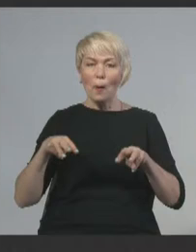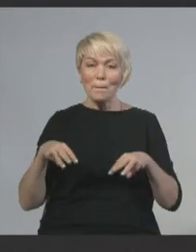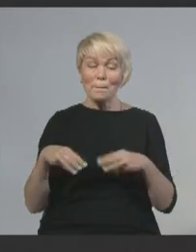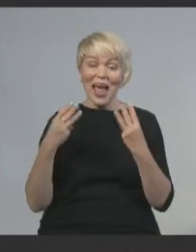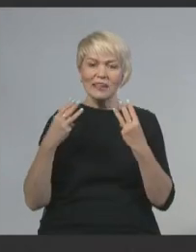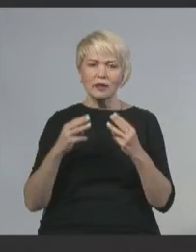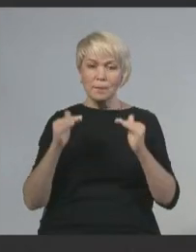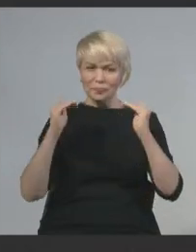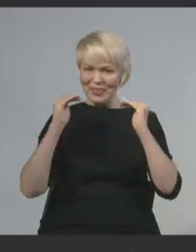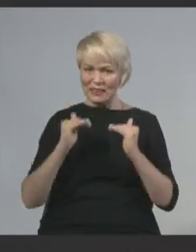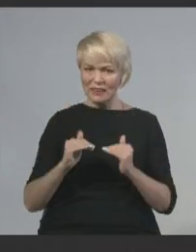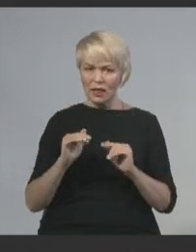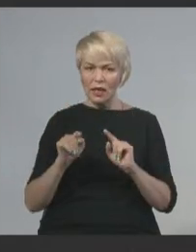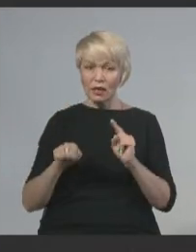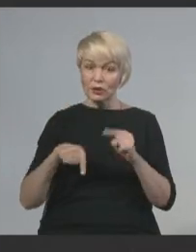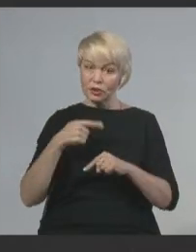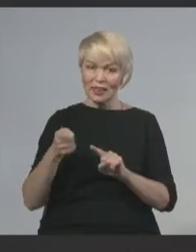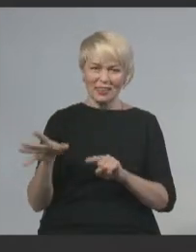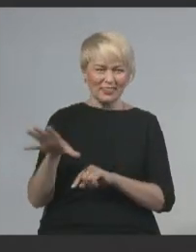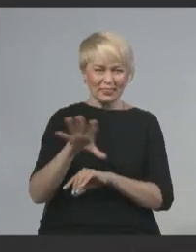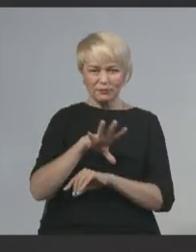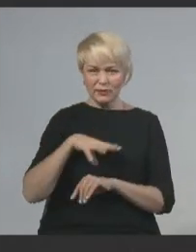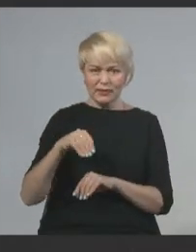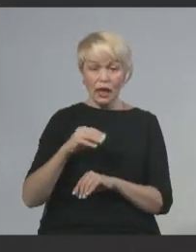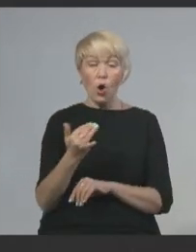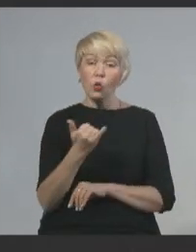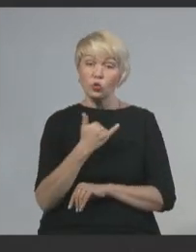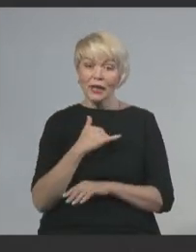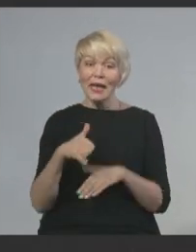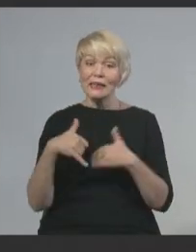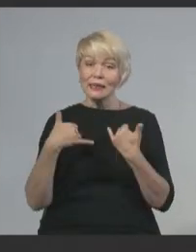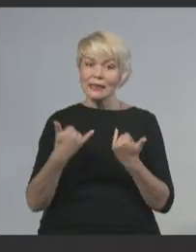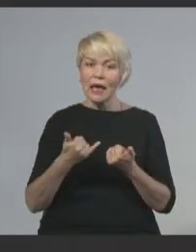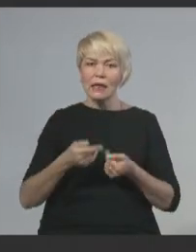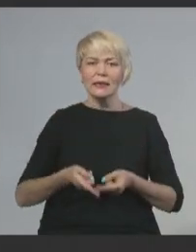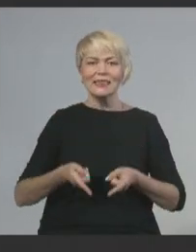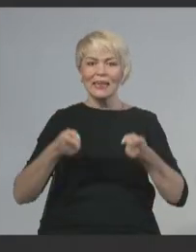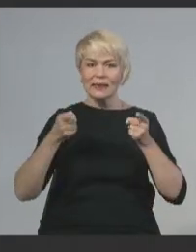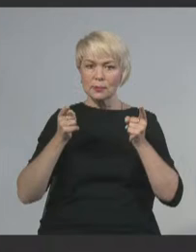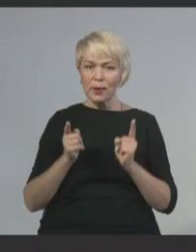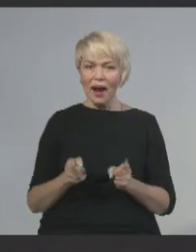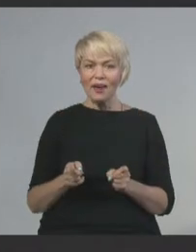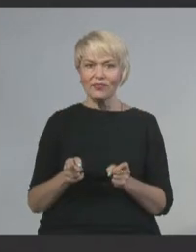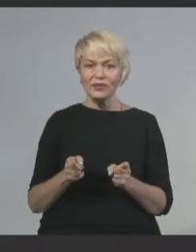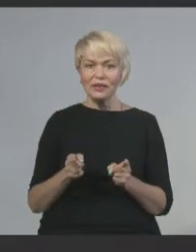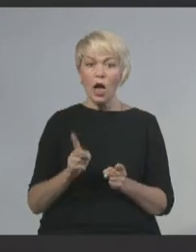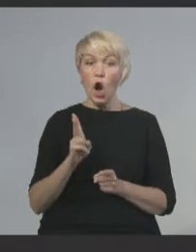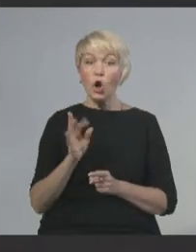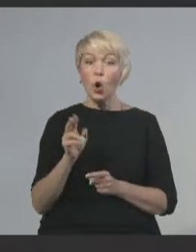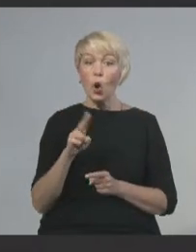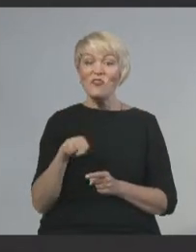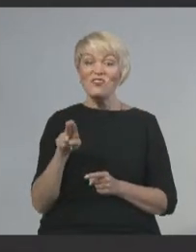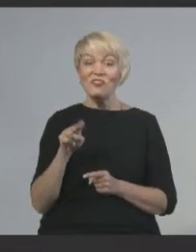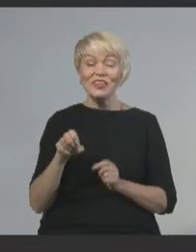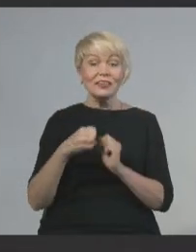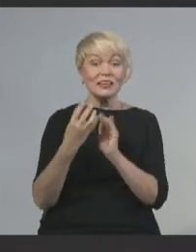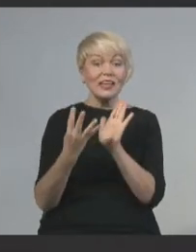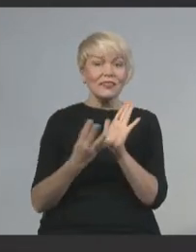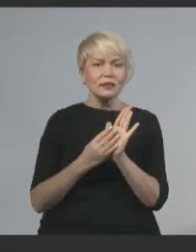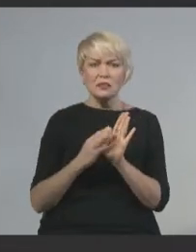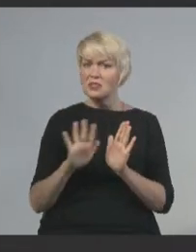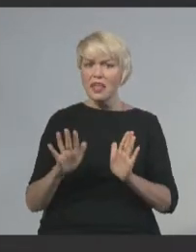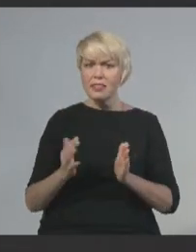very low spread of the kovid 19 and we have very low